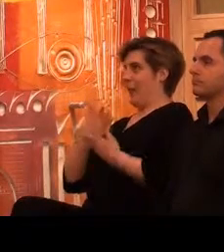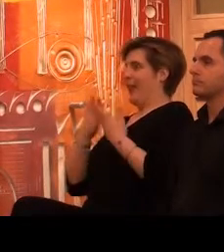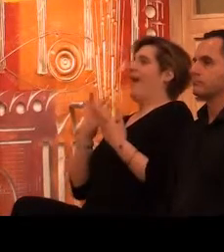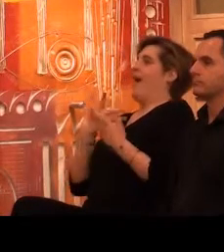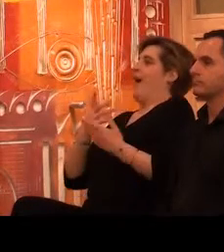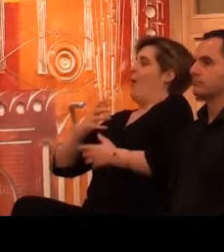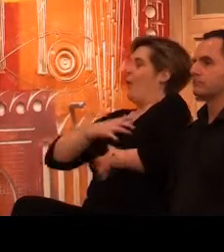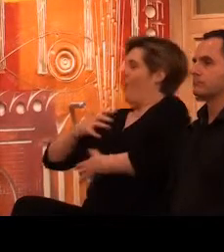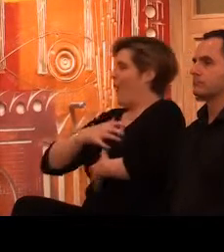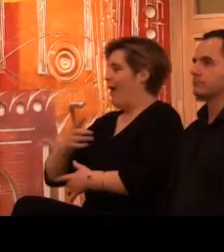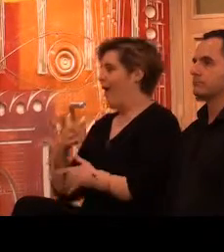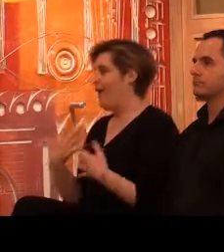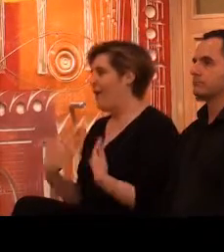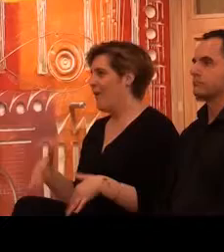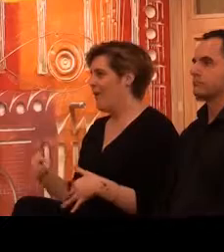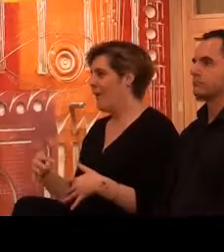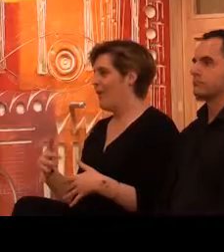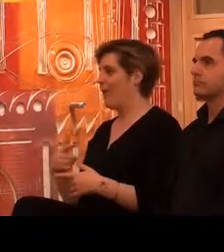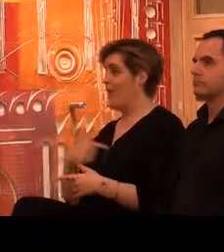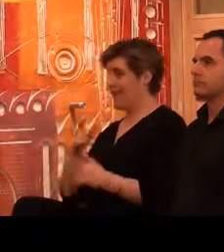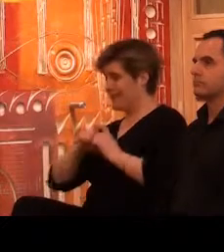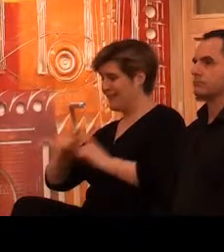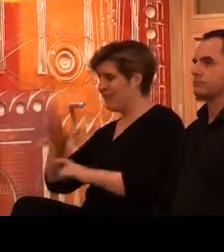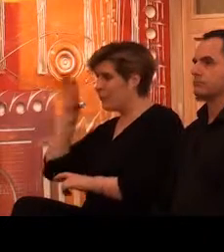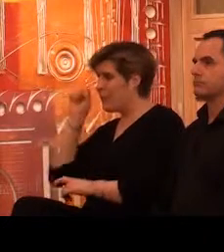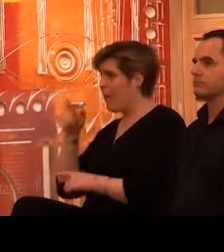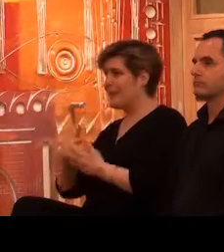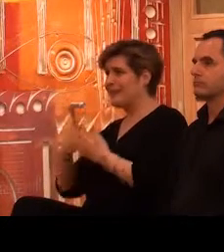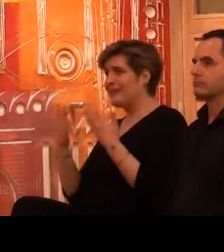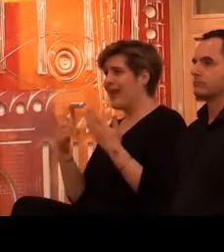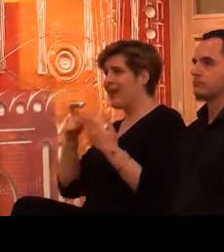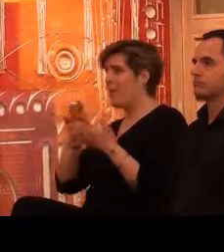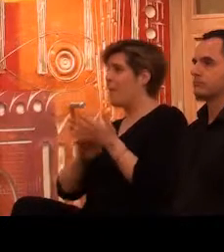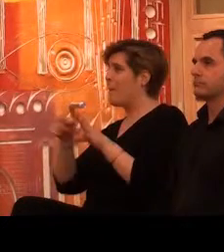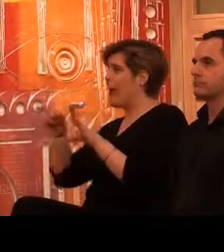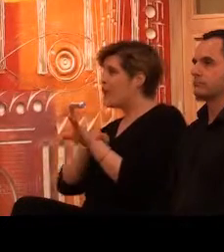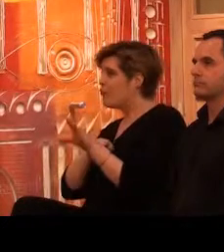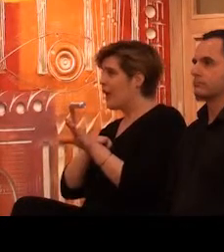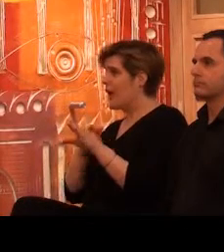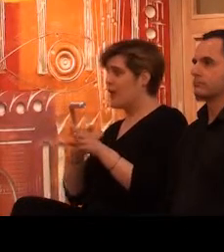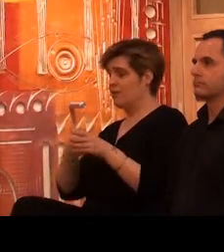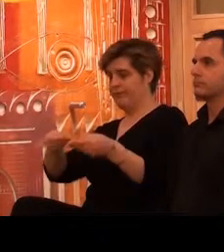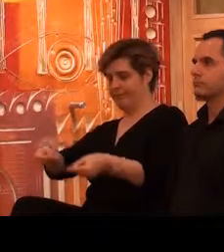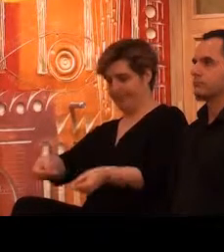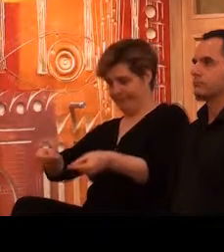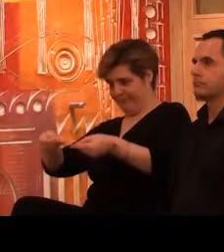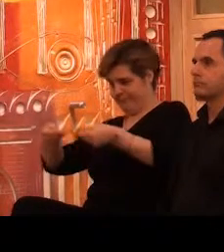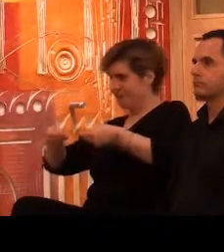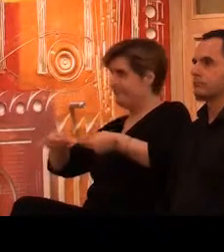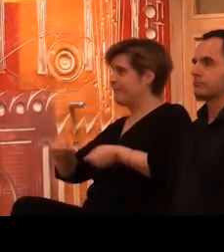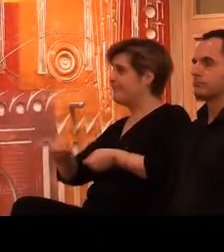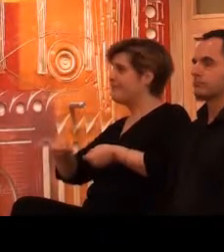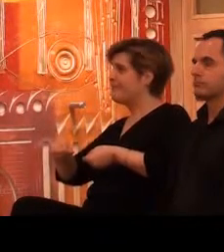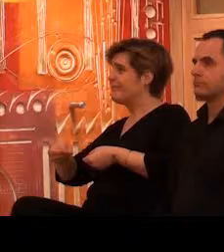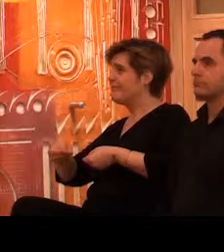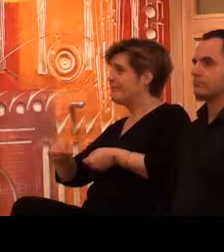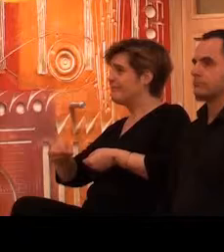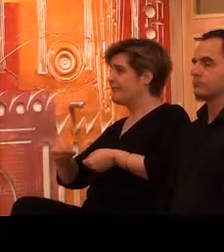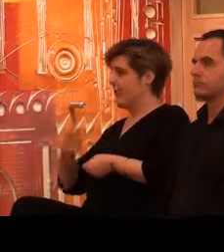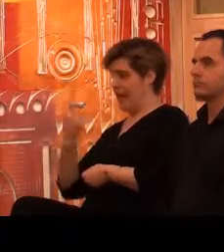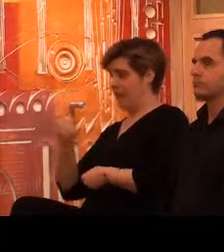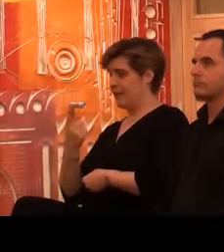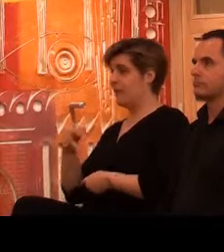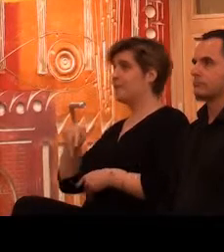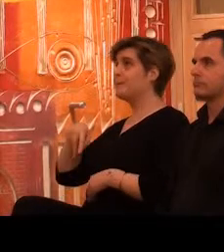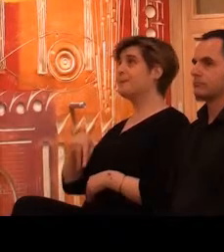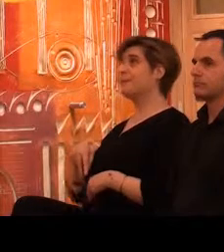with a black felt pen. I can still remember the day when Mary brought that picture round to me because it was photocopied, and she stood in the doorway